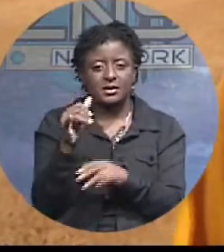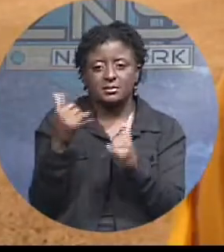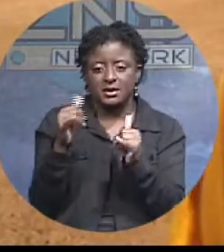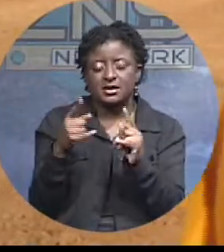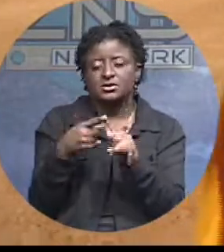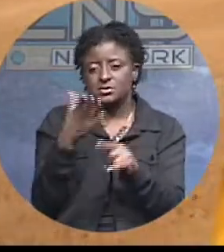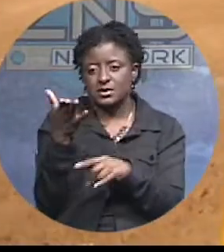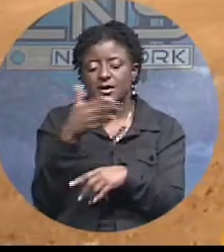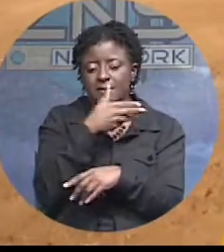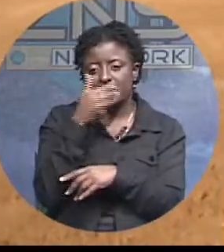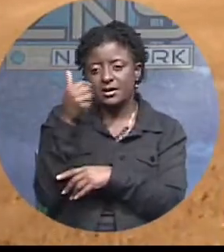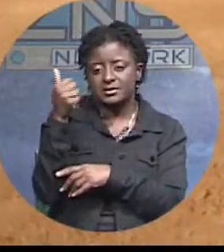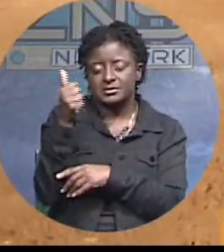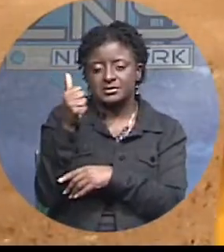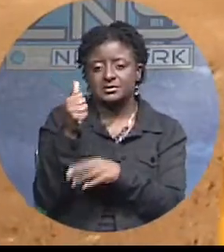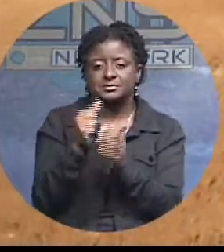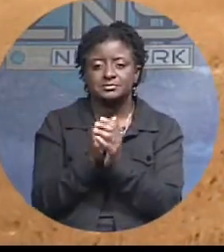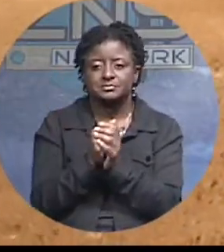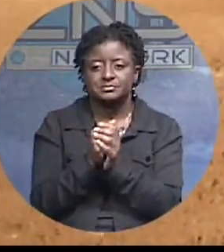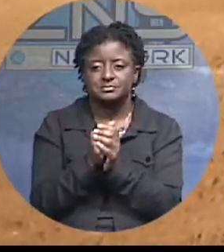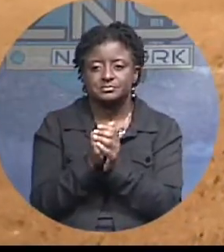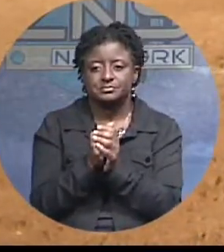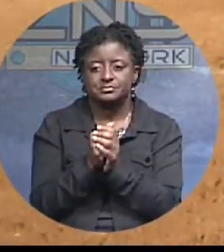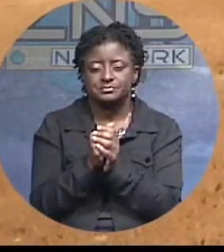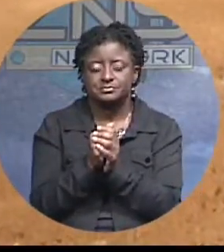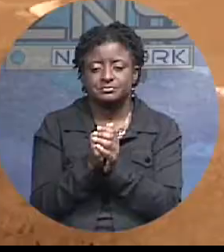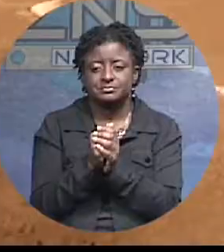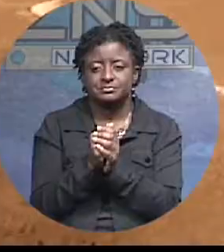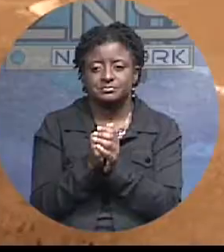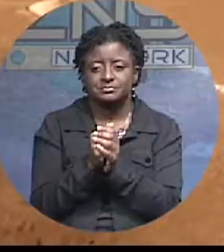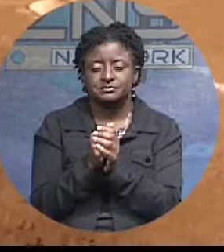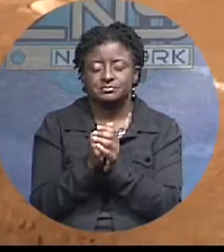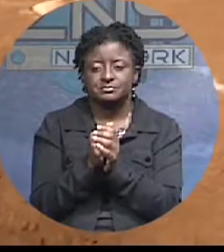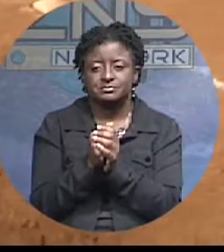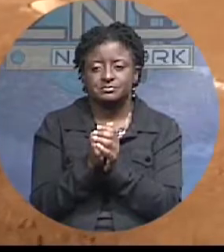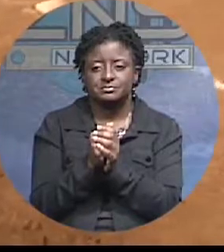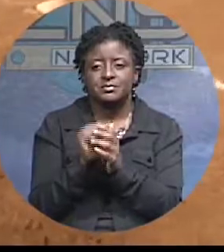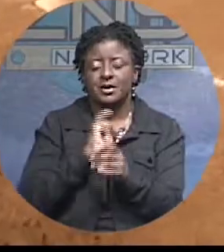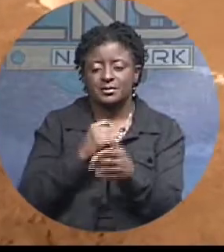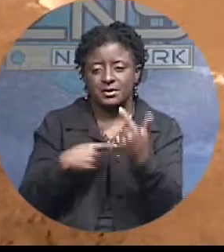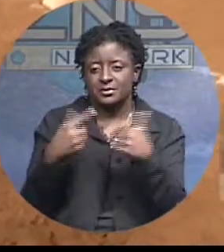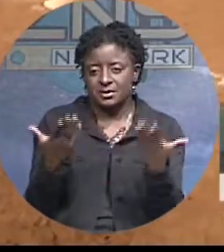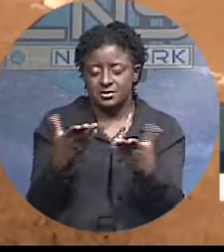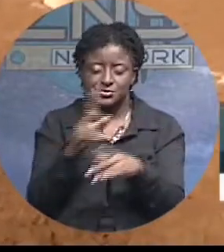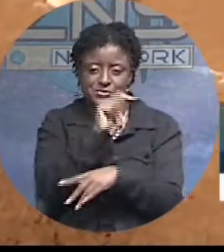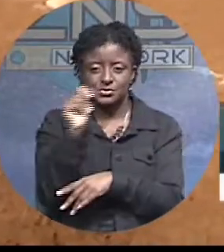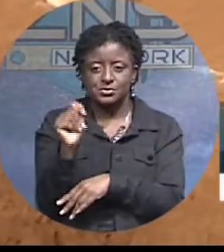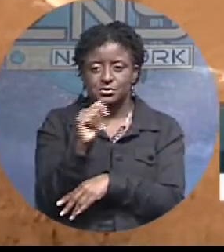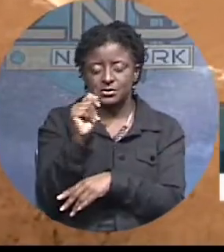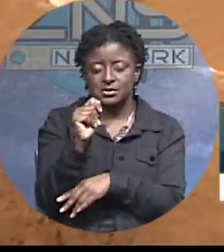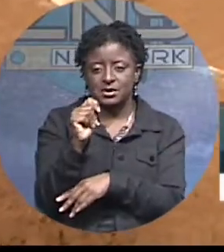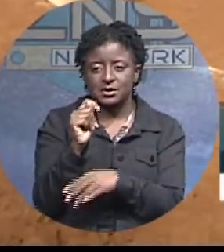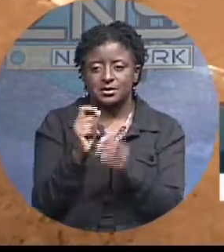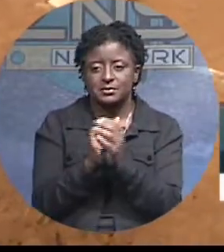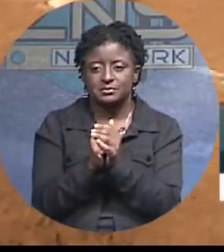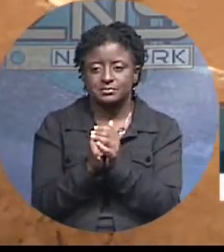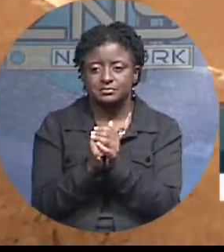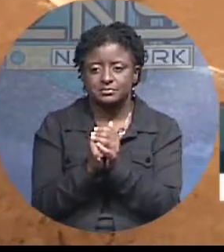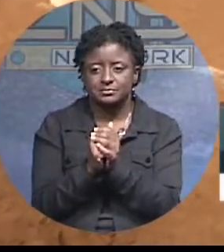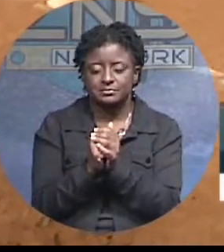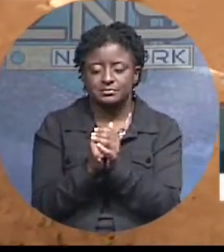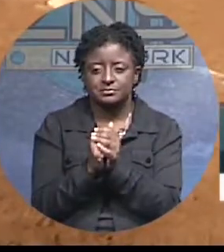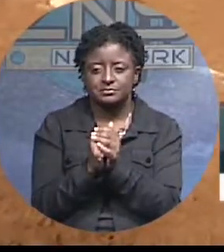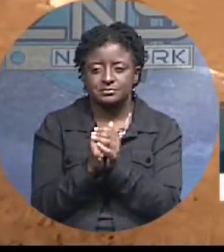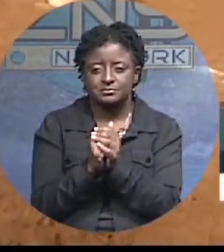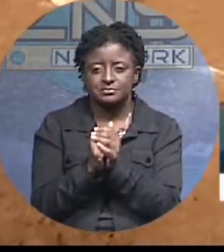they can't do better than you are, so it is what it is. By all means, I come here Tuesday and try to win the game. If I didn't win, I just had to sit